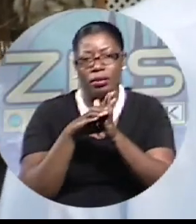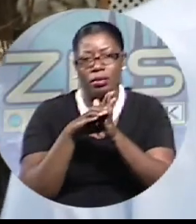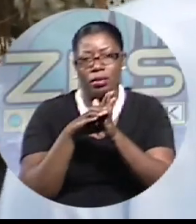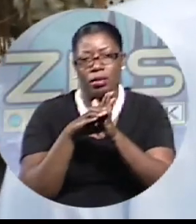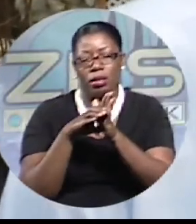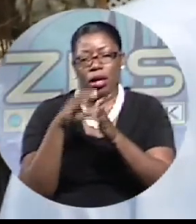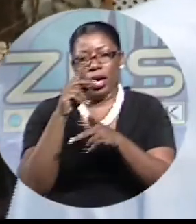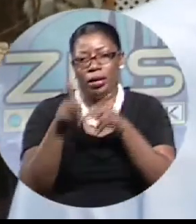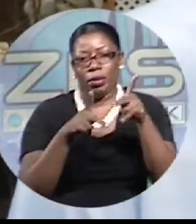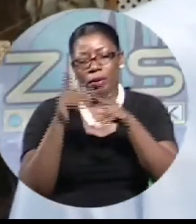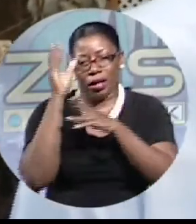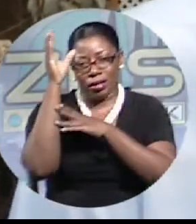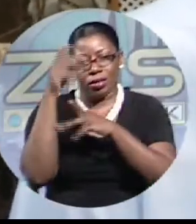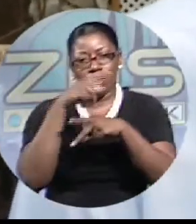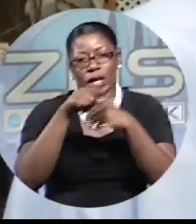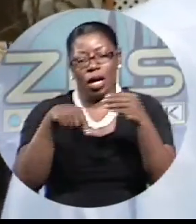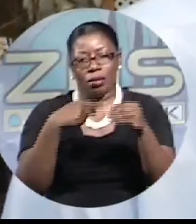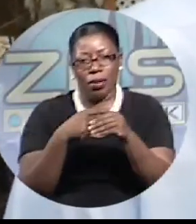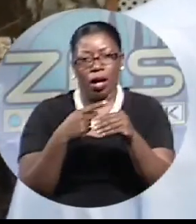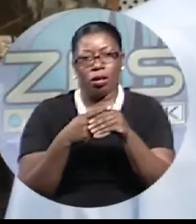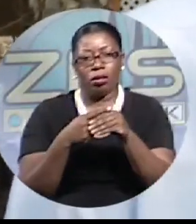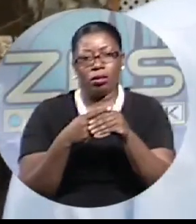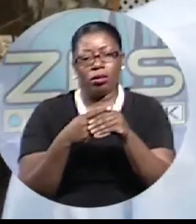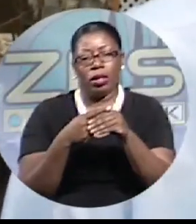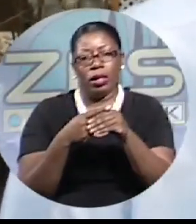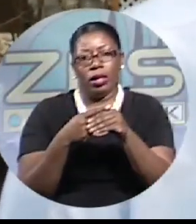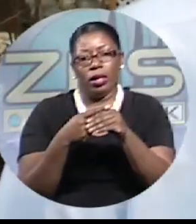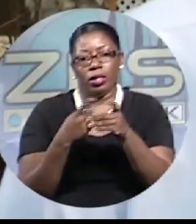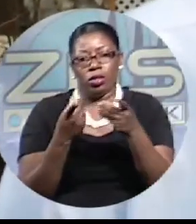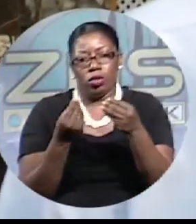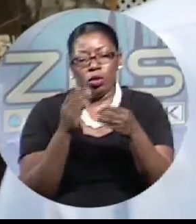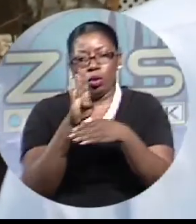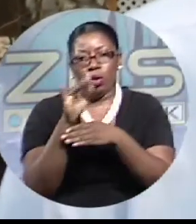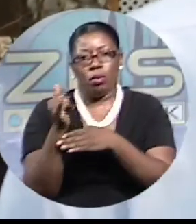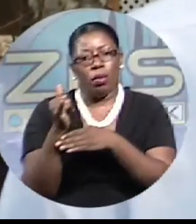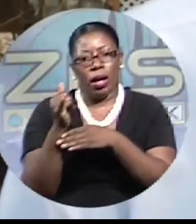concerned about are being committed by persons who are being electronically monitored.